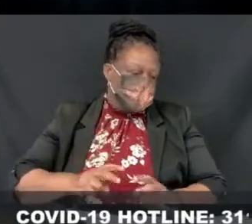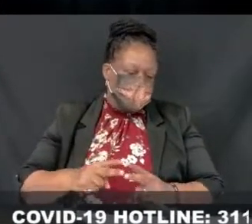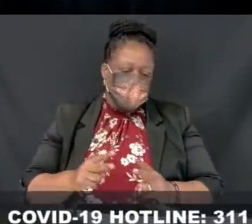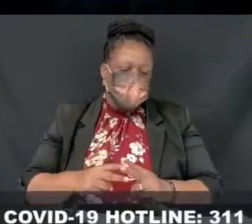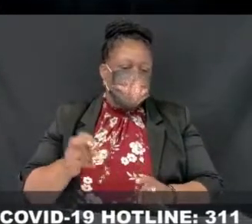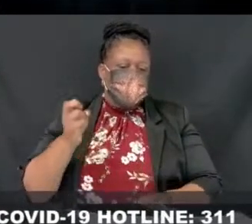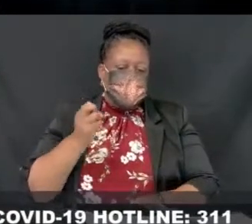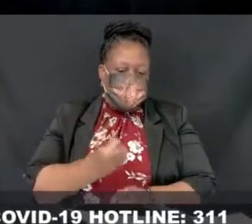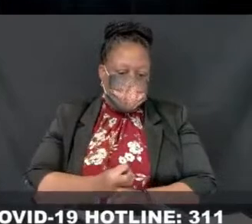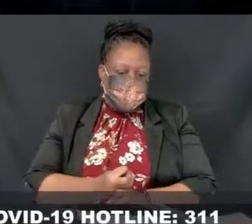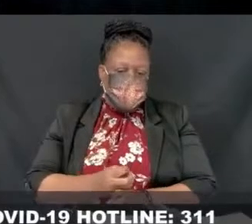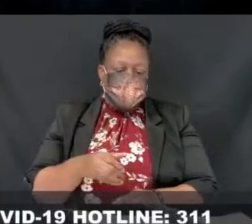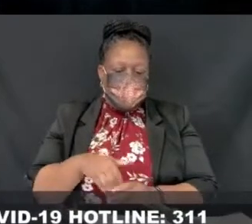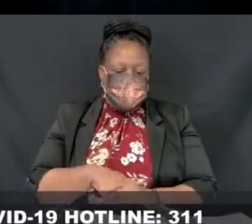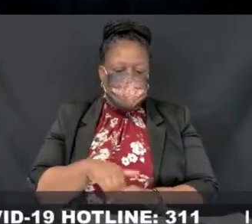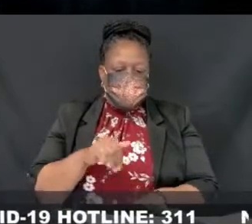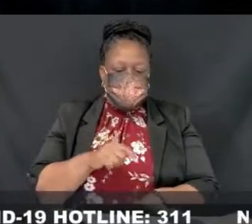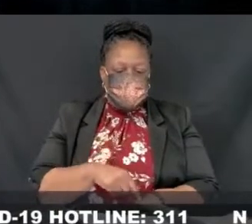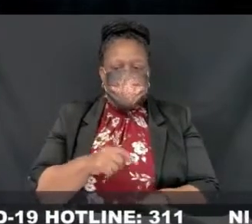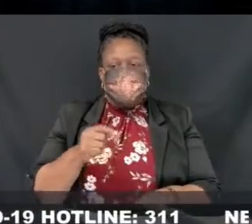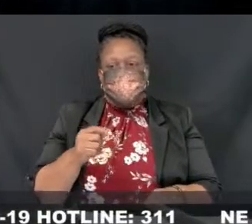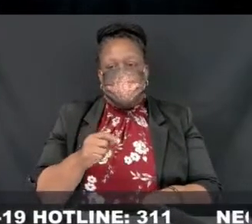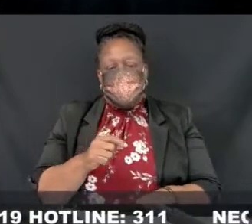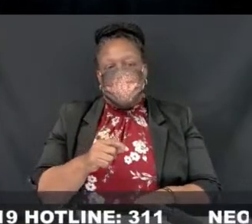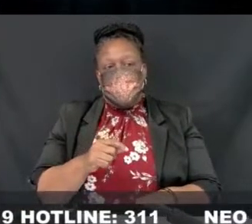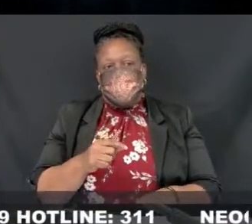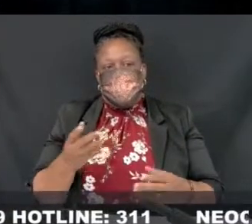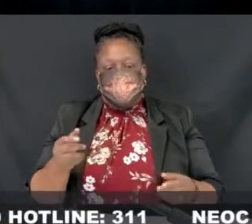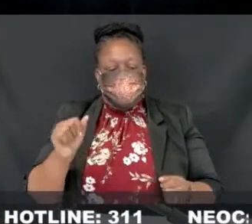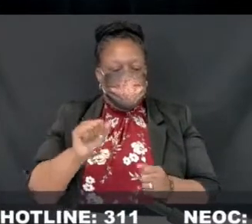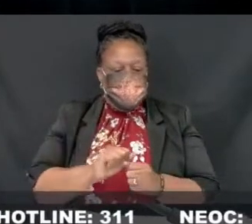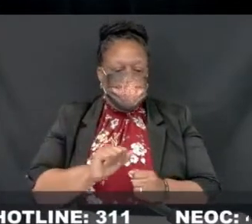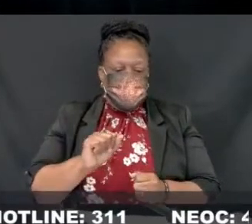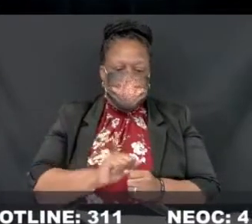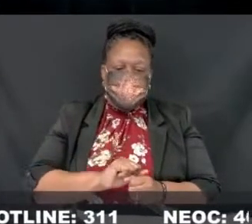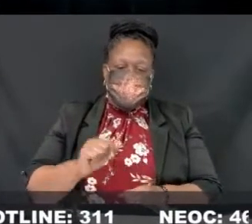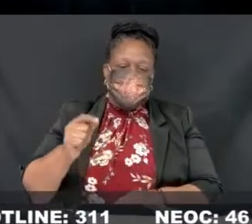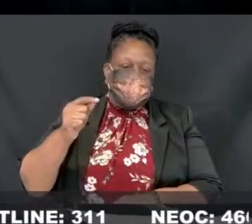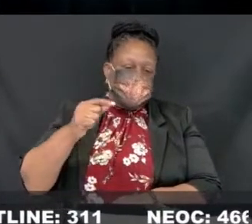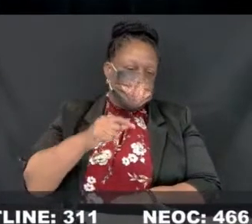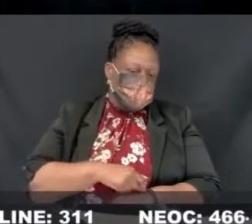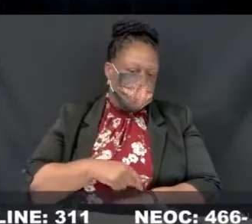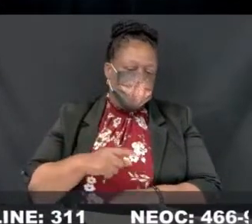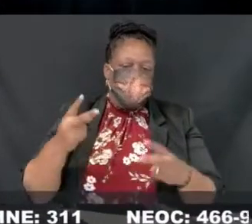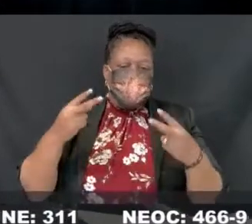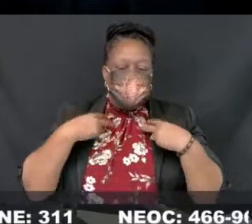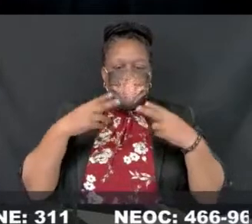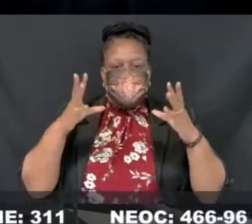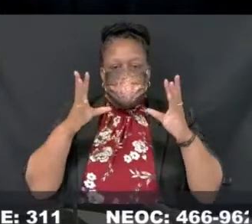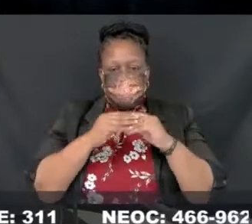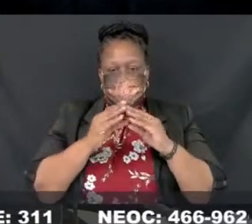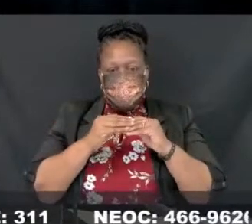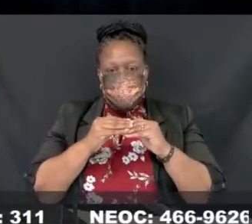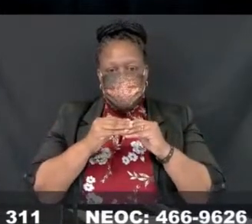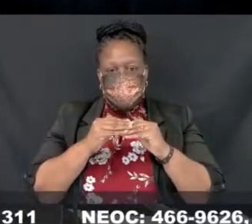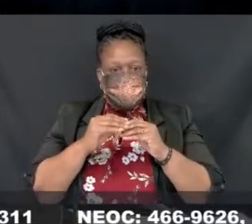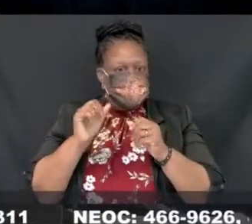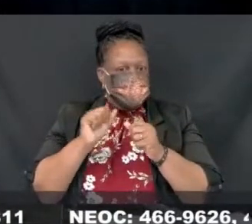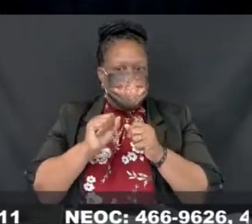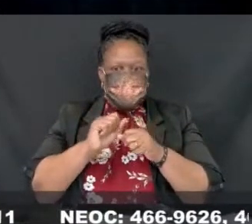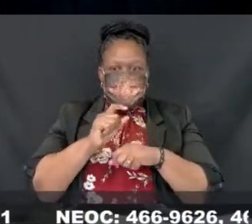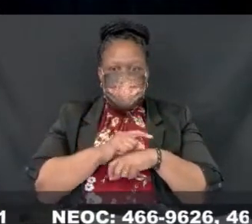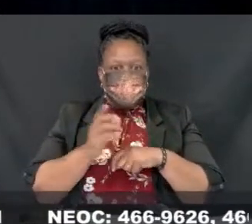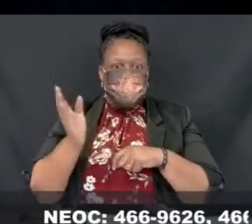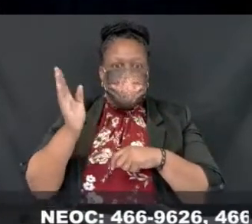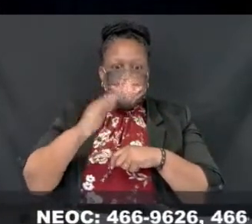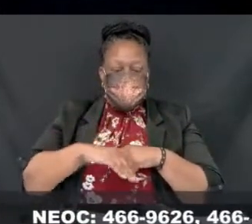inside and outside of work, and who is actually here every time we had a briefing, in particular when we had them every day. If